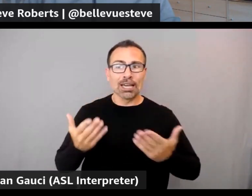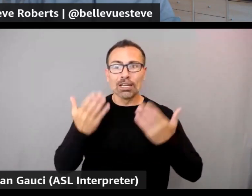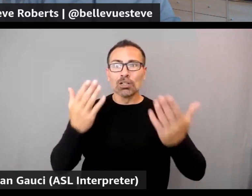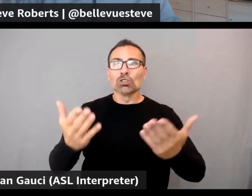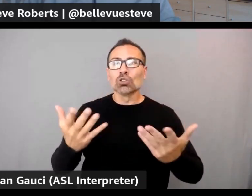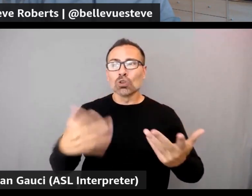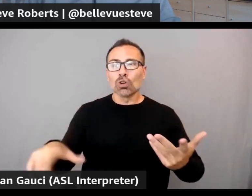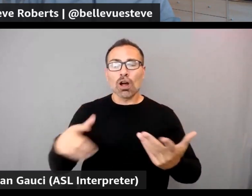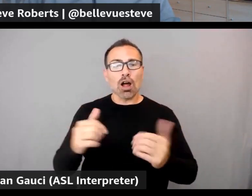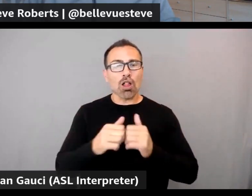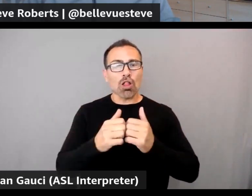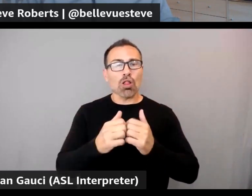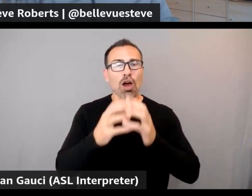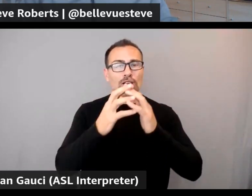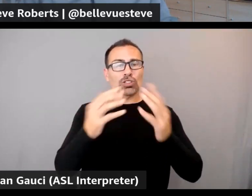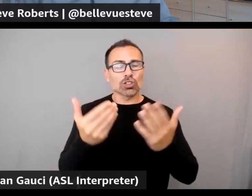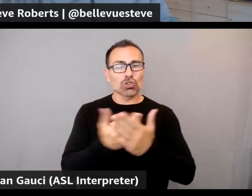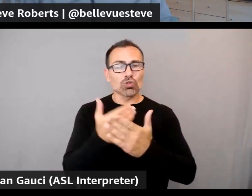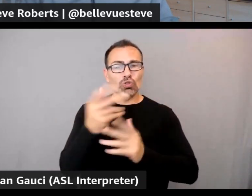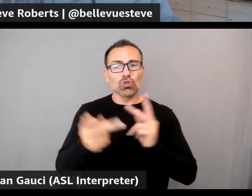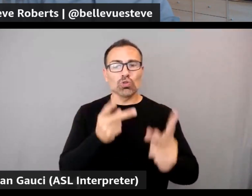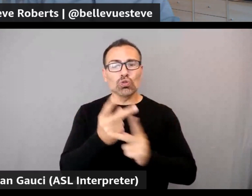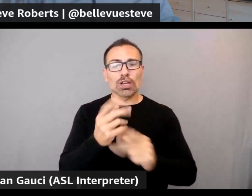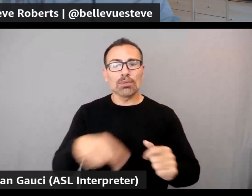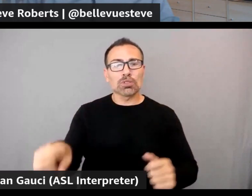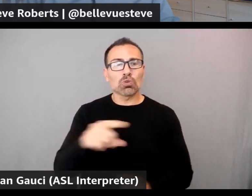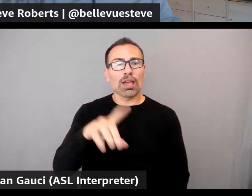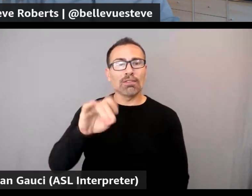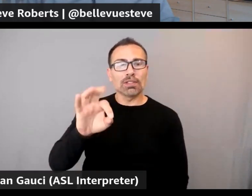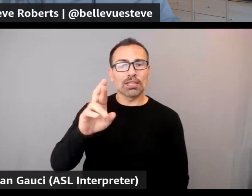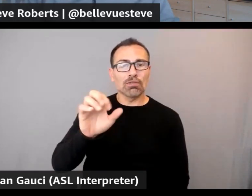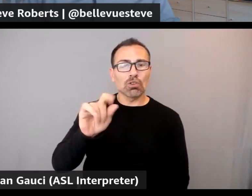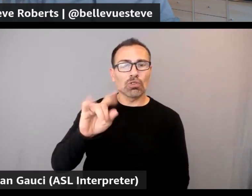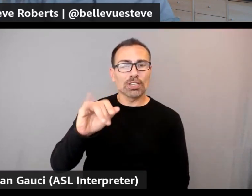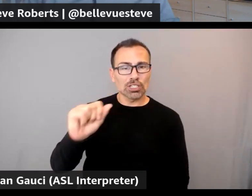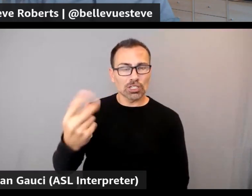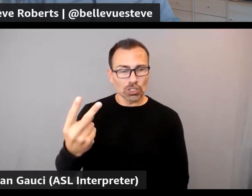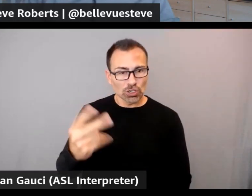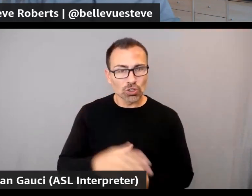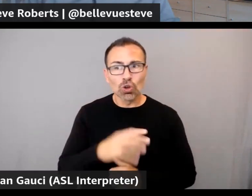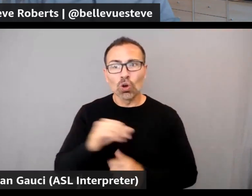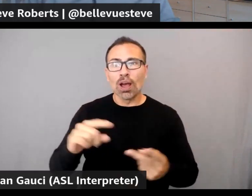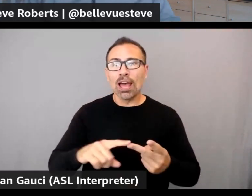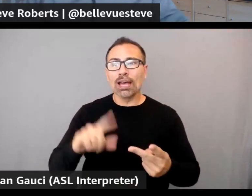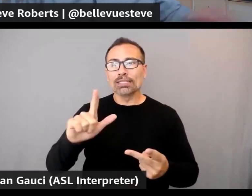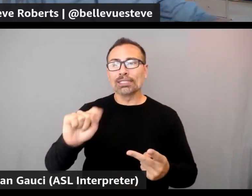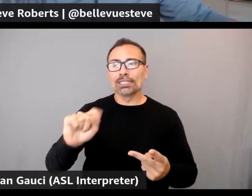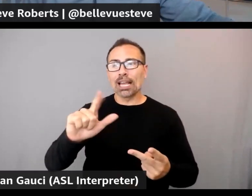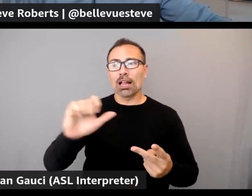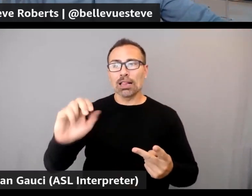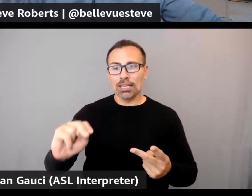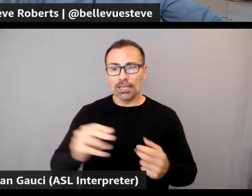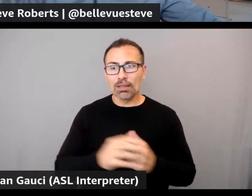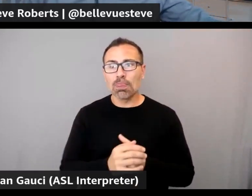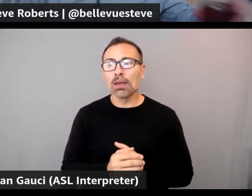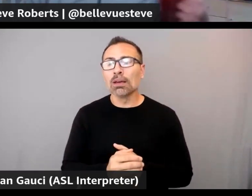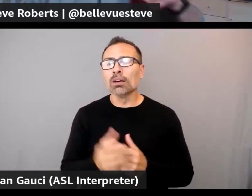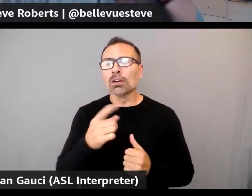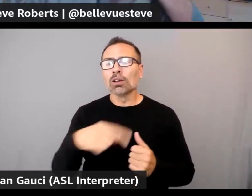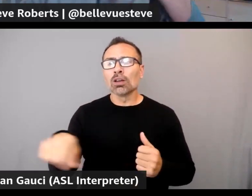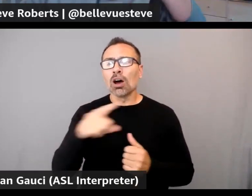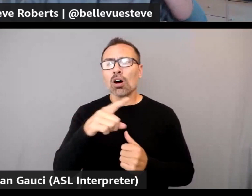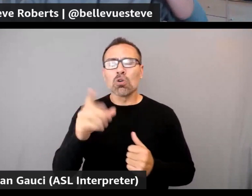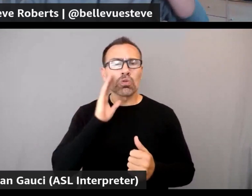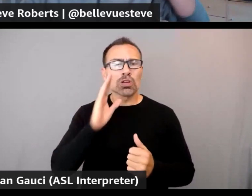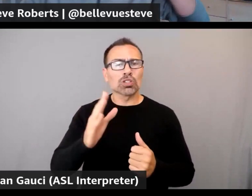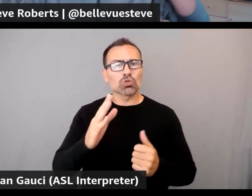inference optimized for generative AI applications, and TRN, another Tranium instance, TRN1N, which complements